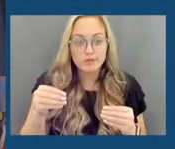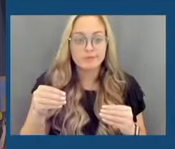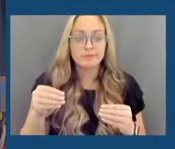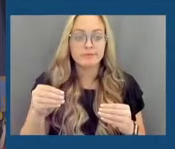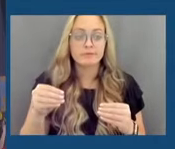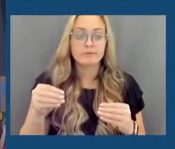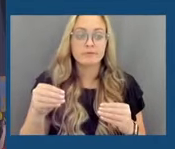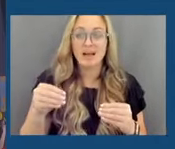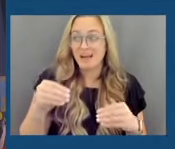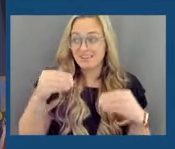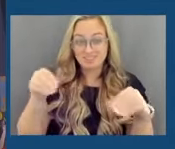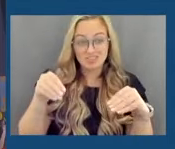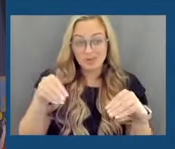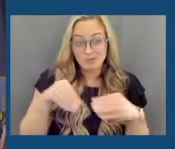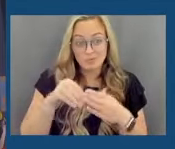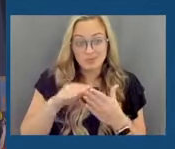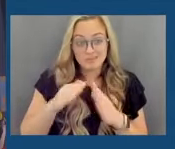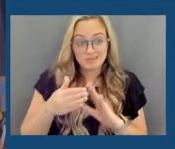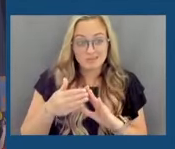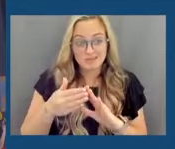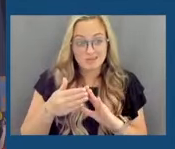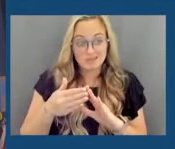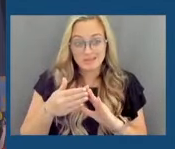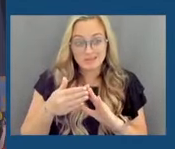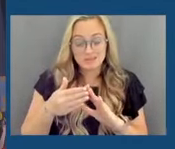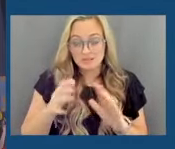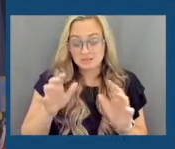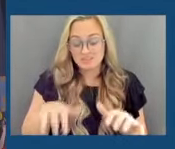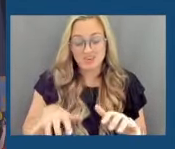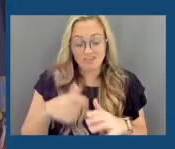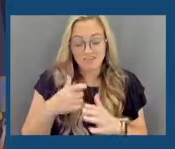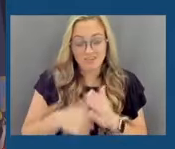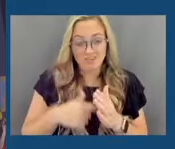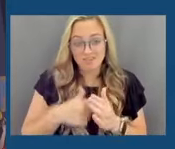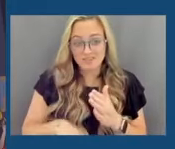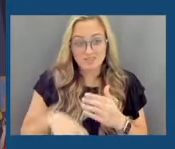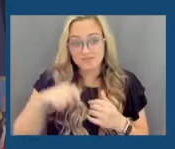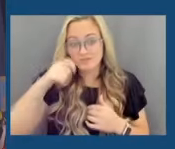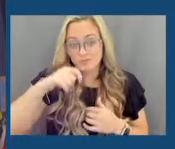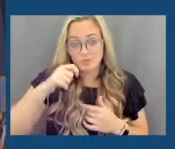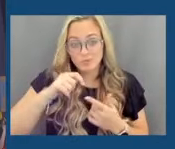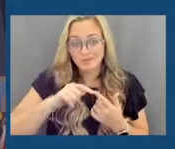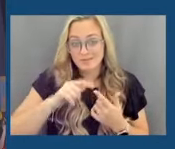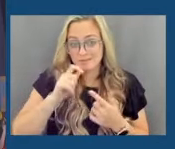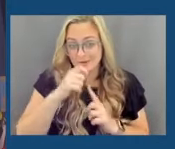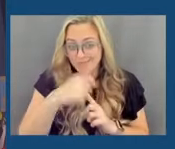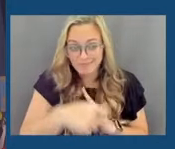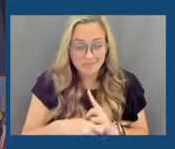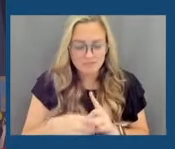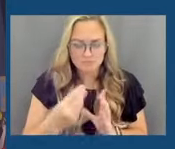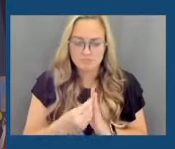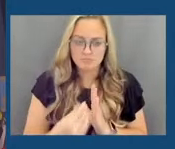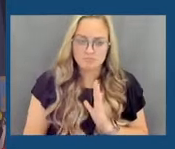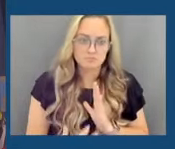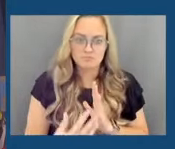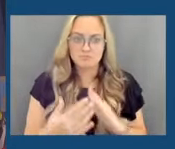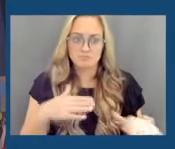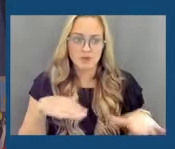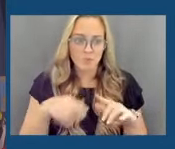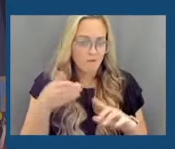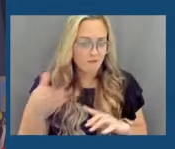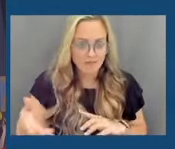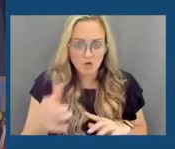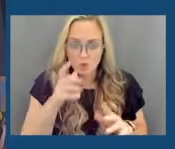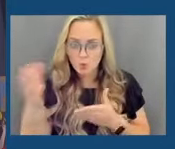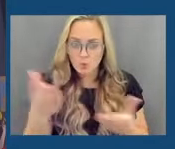in the city. I'm stunned at the cost of toothpaste and bananas. I walk to them, no deliveries